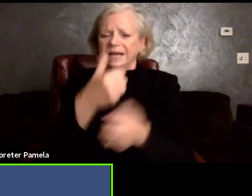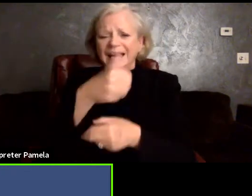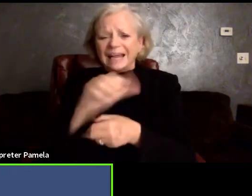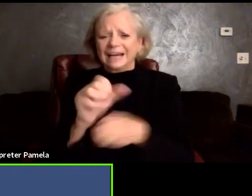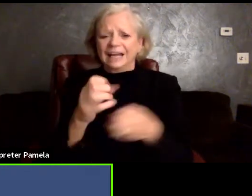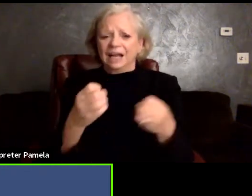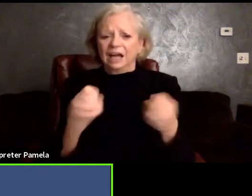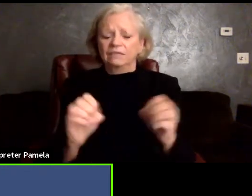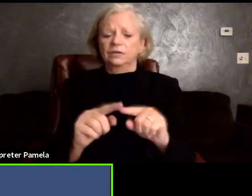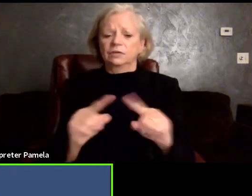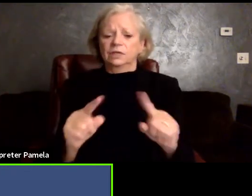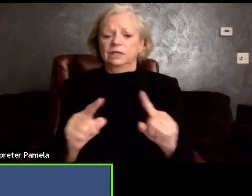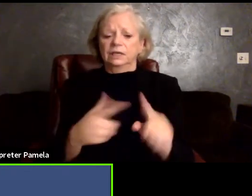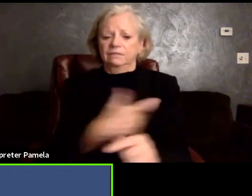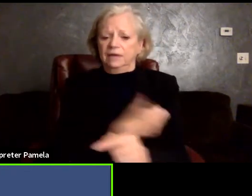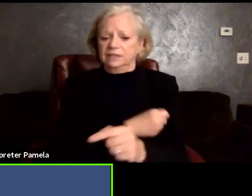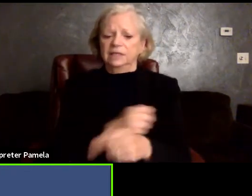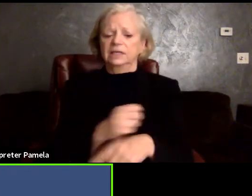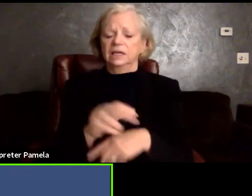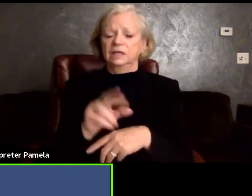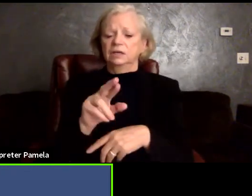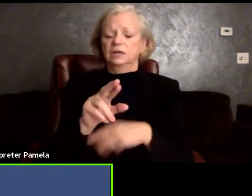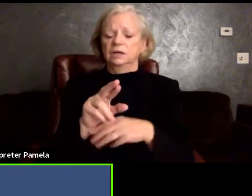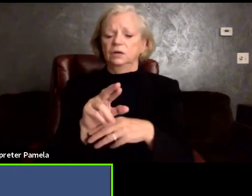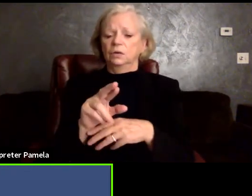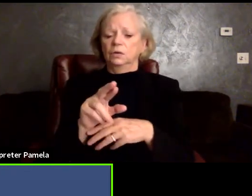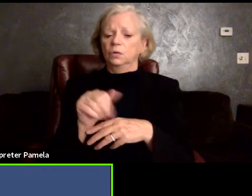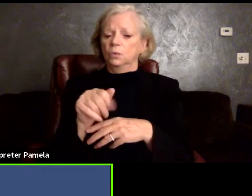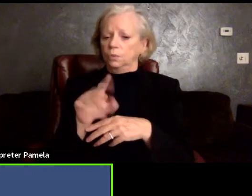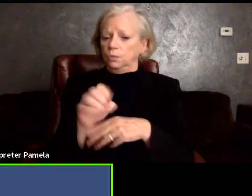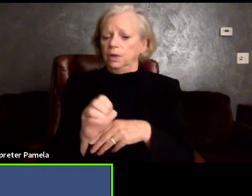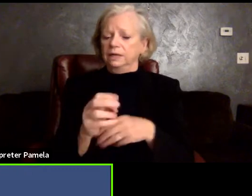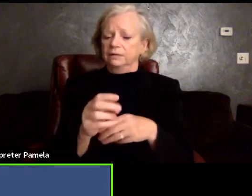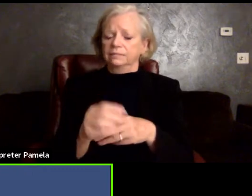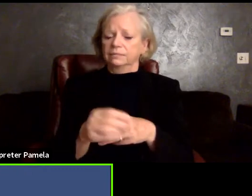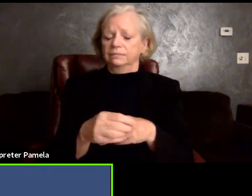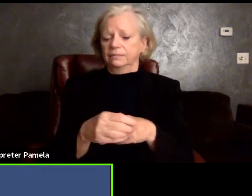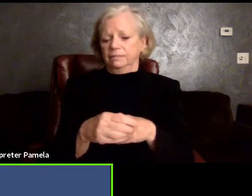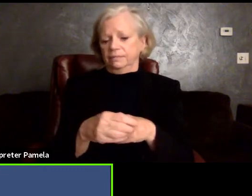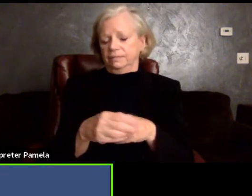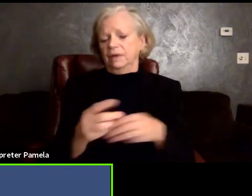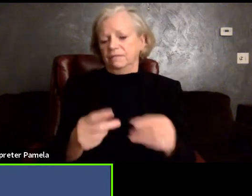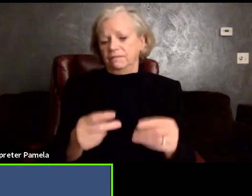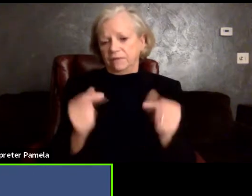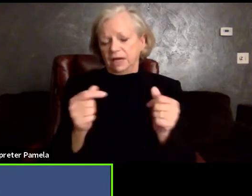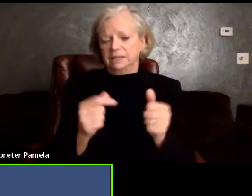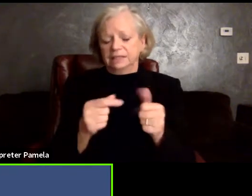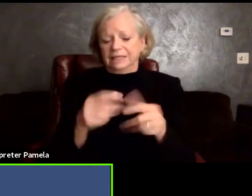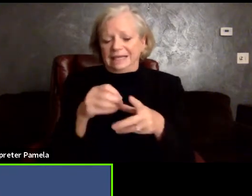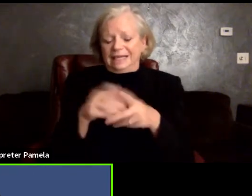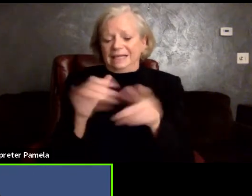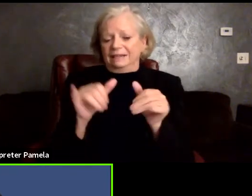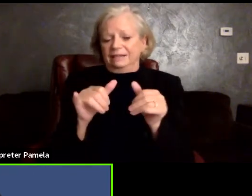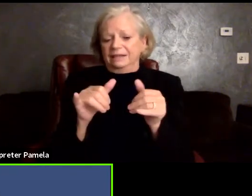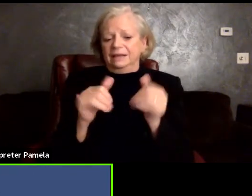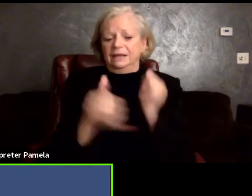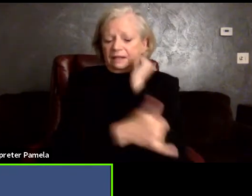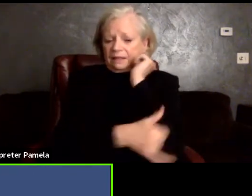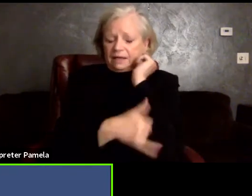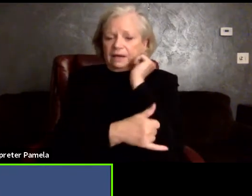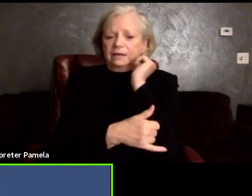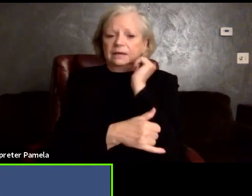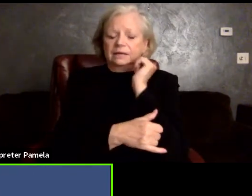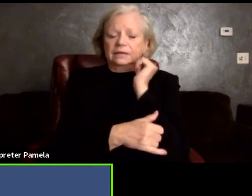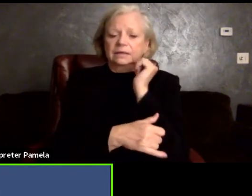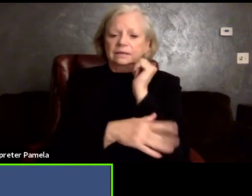get vaccination rates as high as possible in the county. And this would clearly do that, particularly for